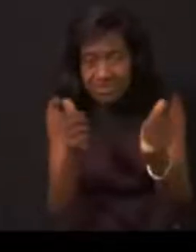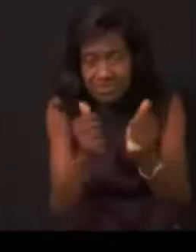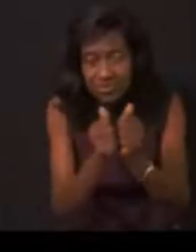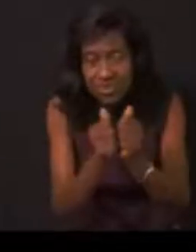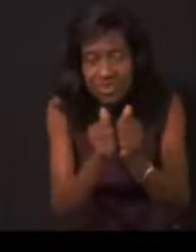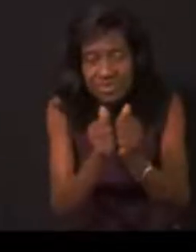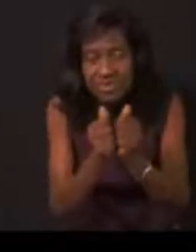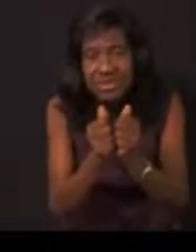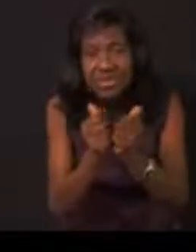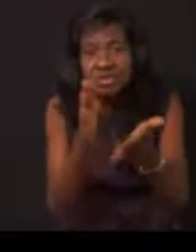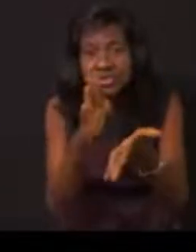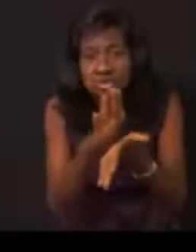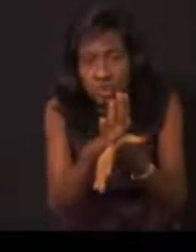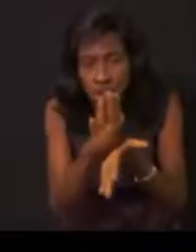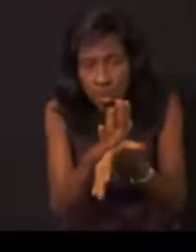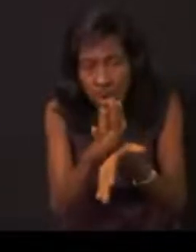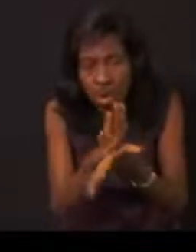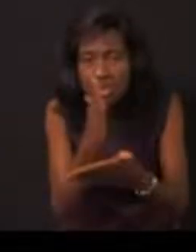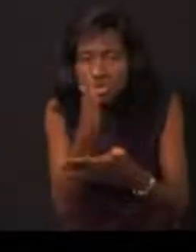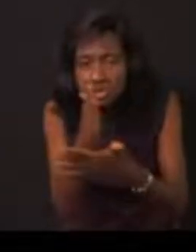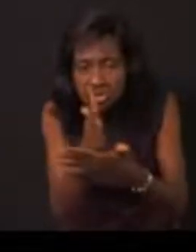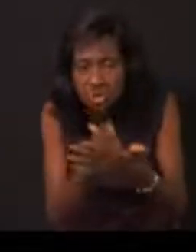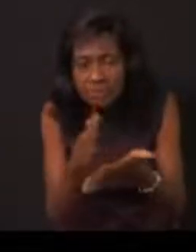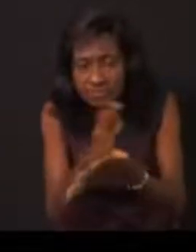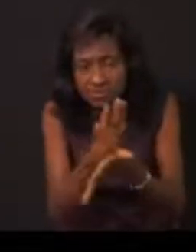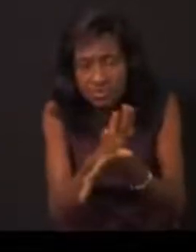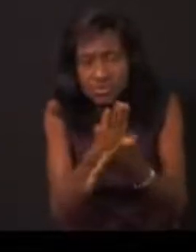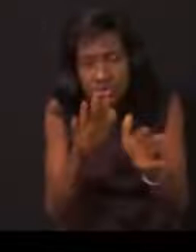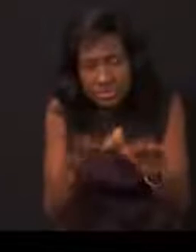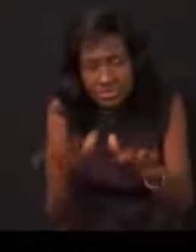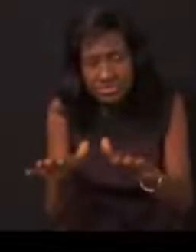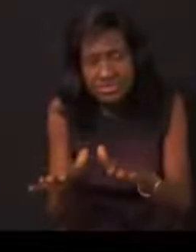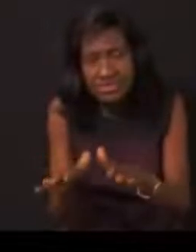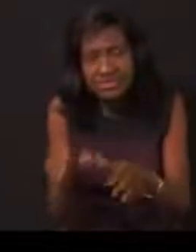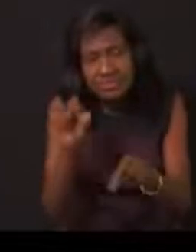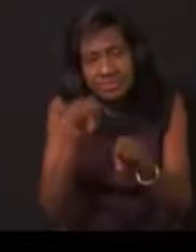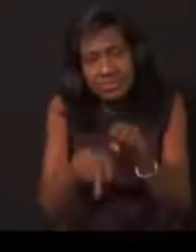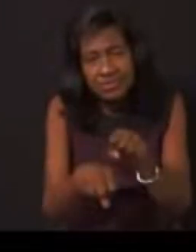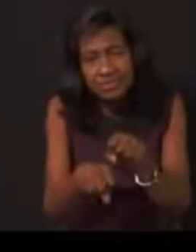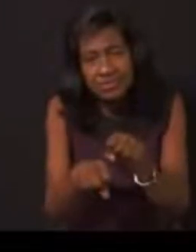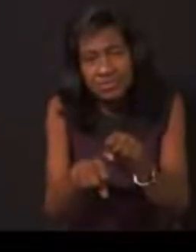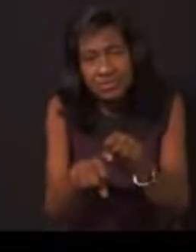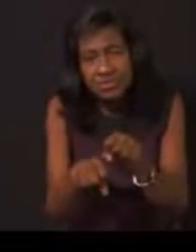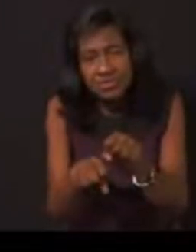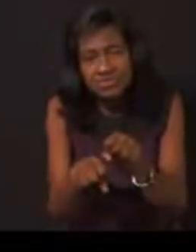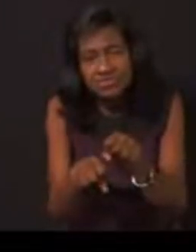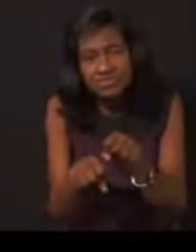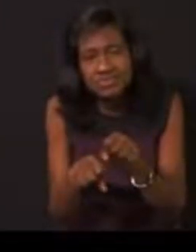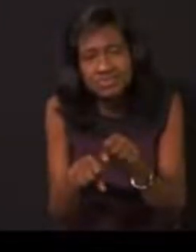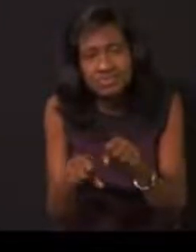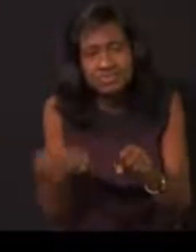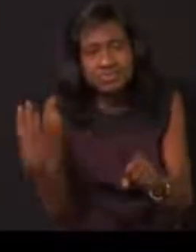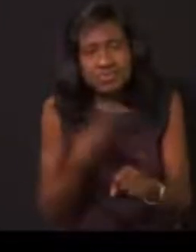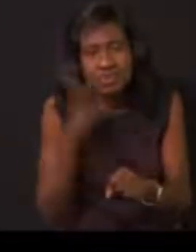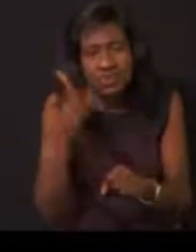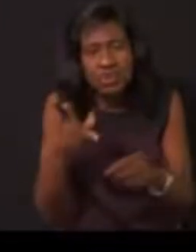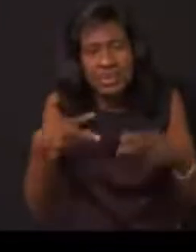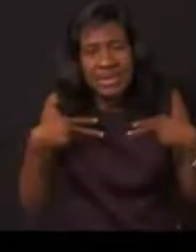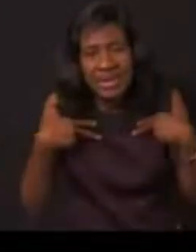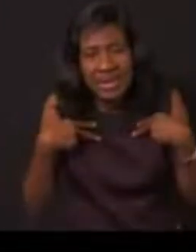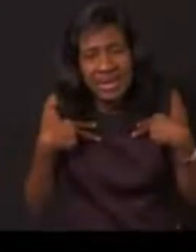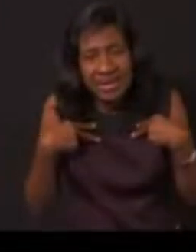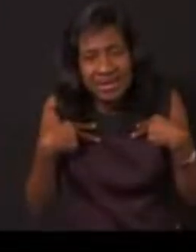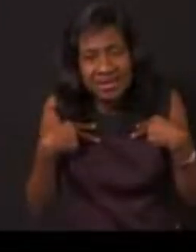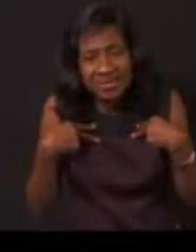and quarantine requirements more recently. So to this end, we are going to have